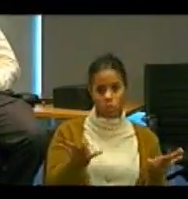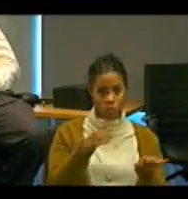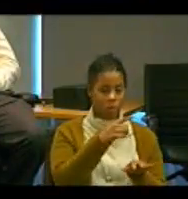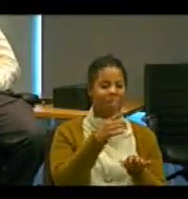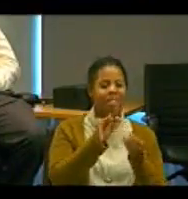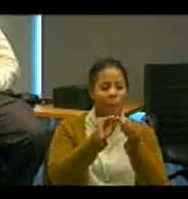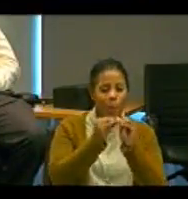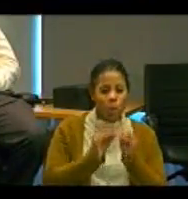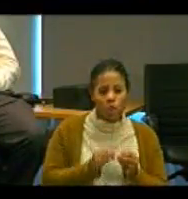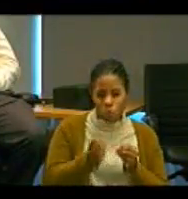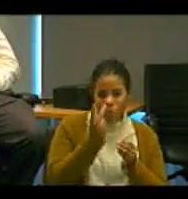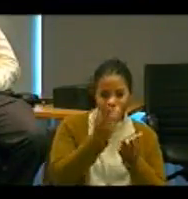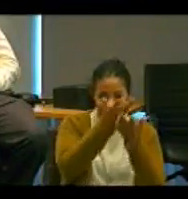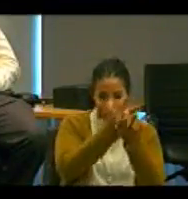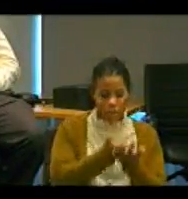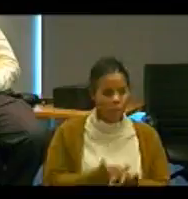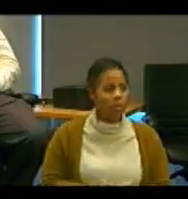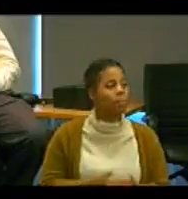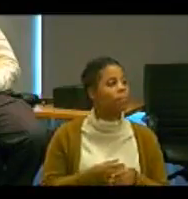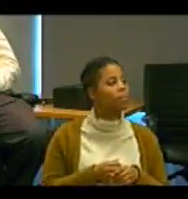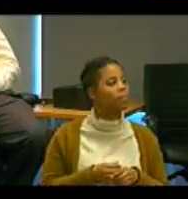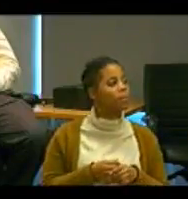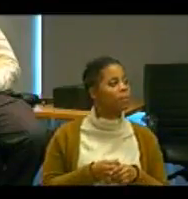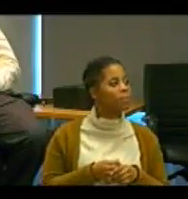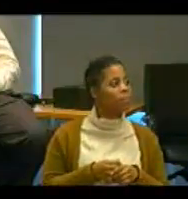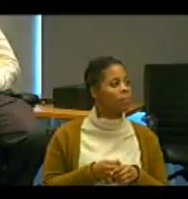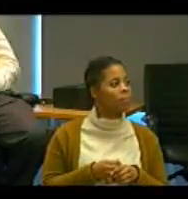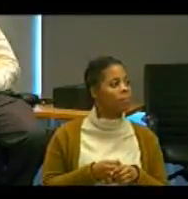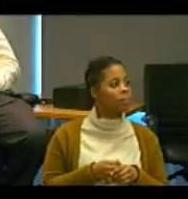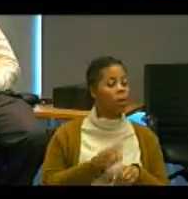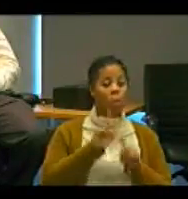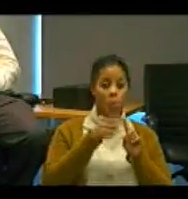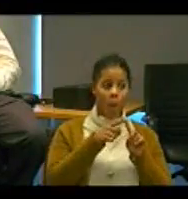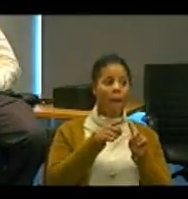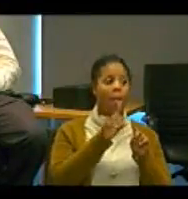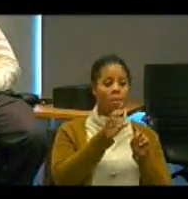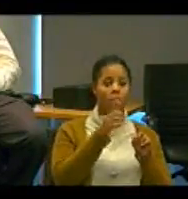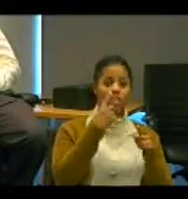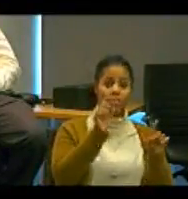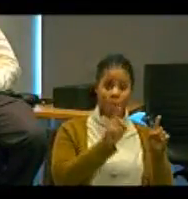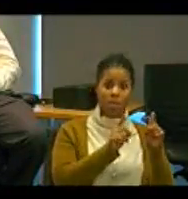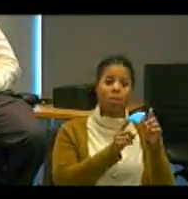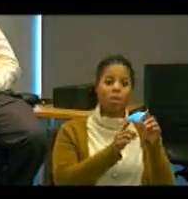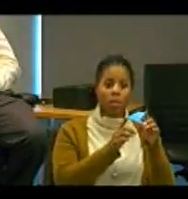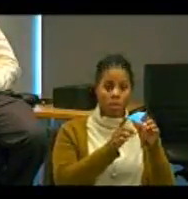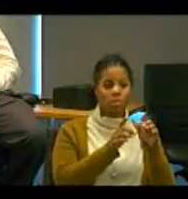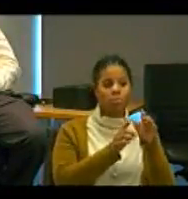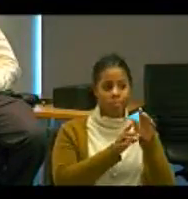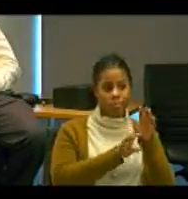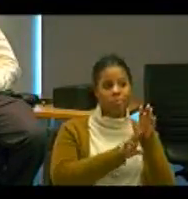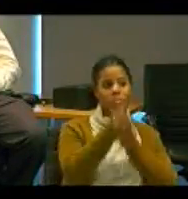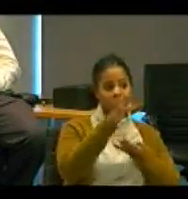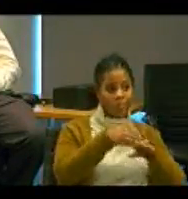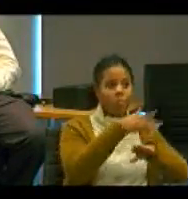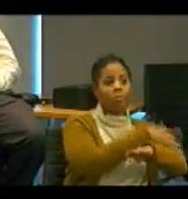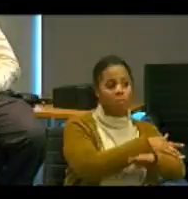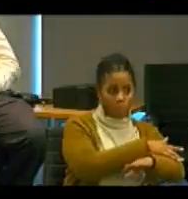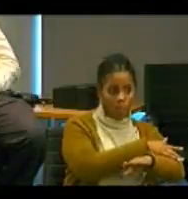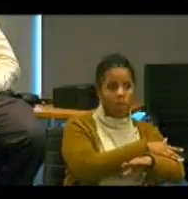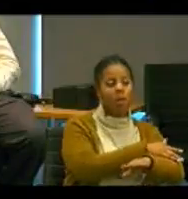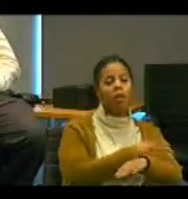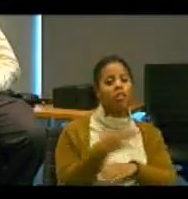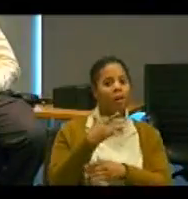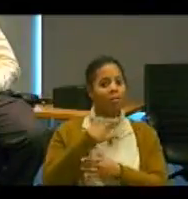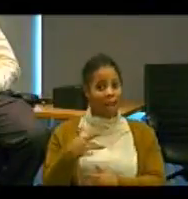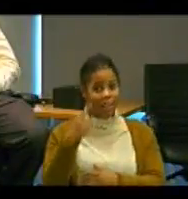So what you see here is as children's achievement goes up, their likelihood of being identified as having disabilities in U.S. schools goes down.